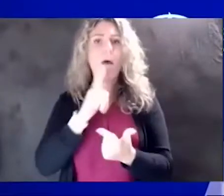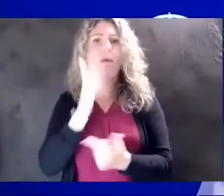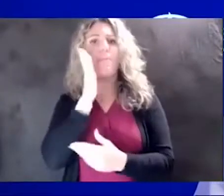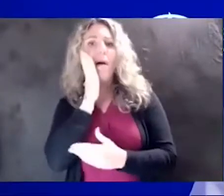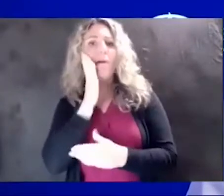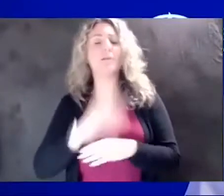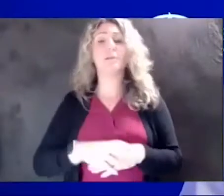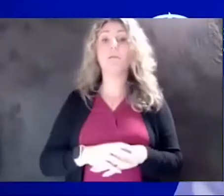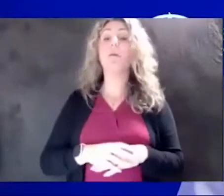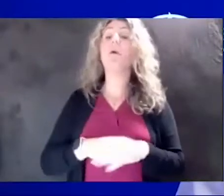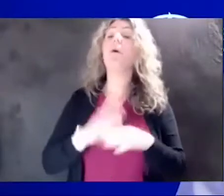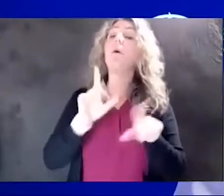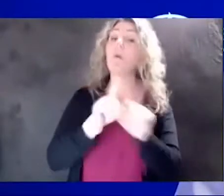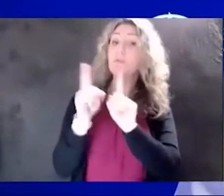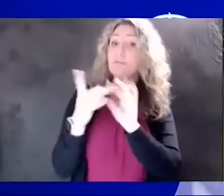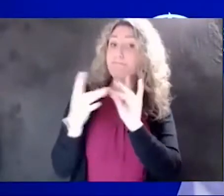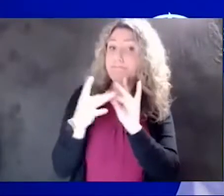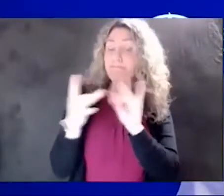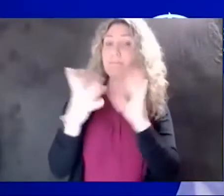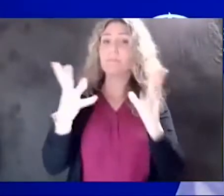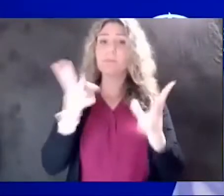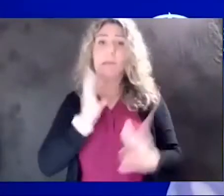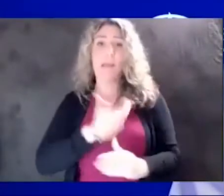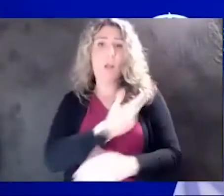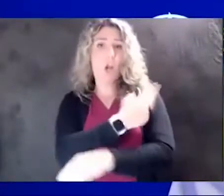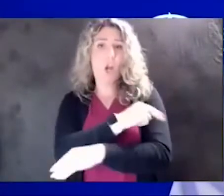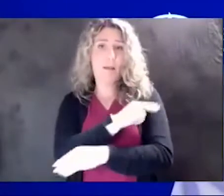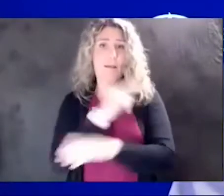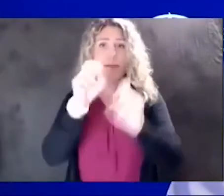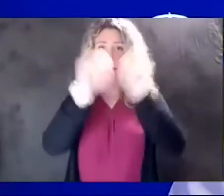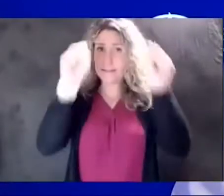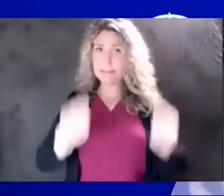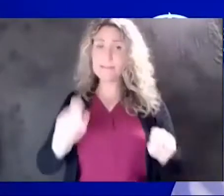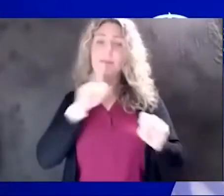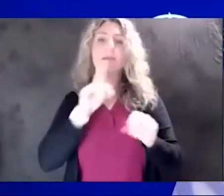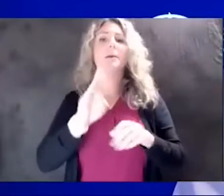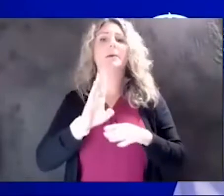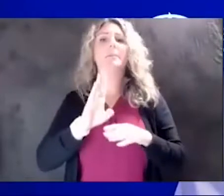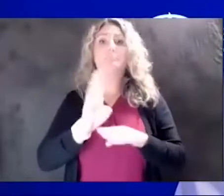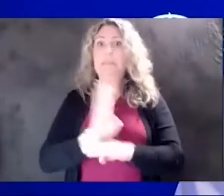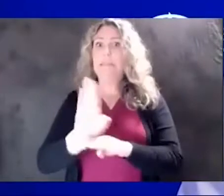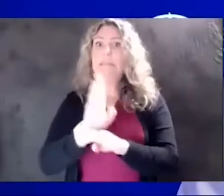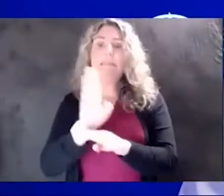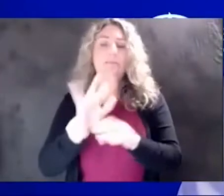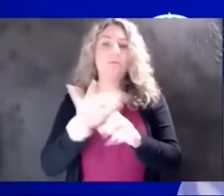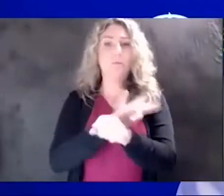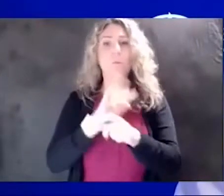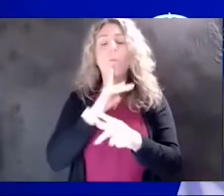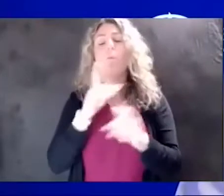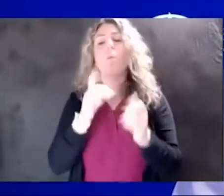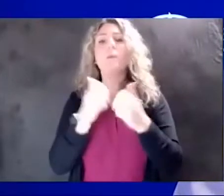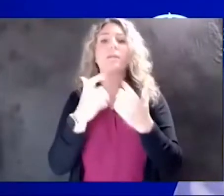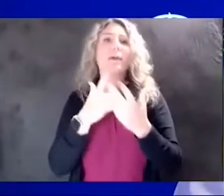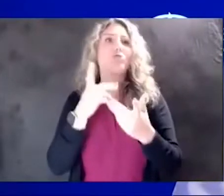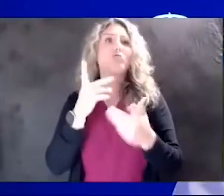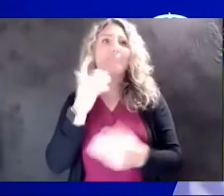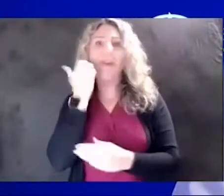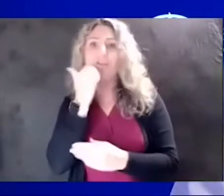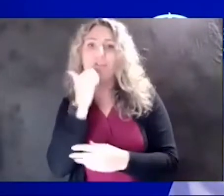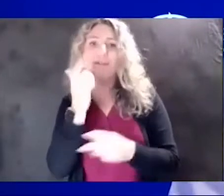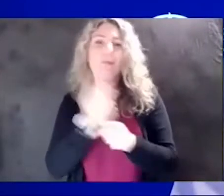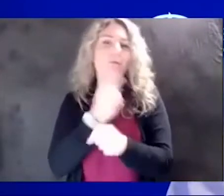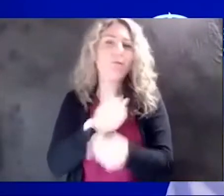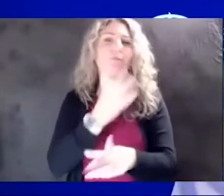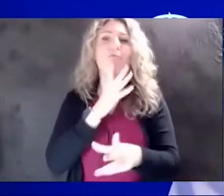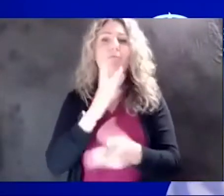hospital, our health system, is quite busy and full with just routine, if you will, routine medical